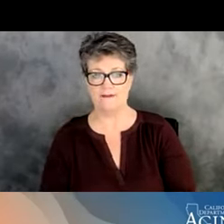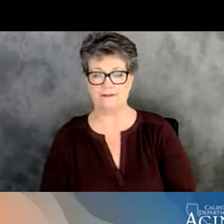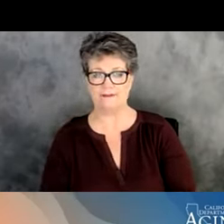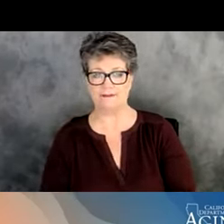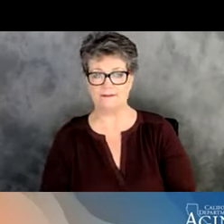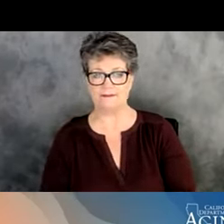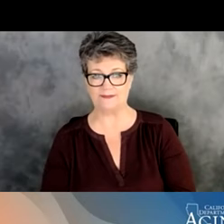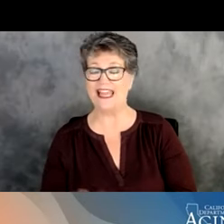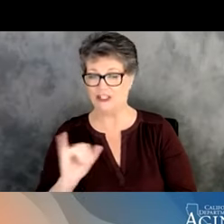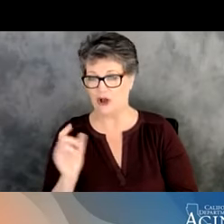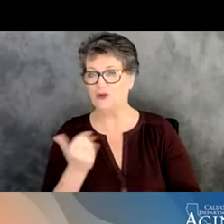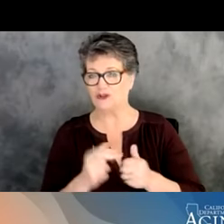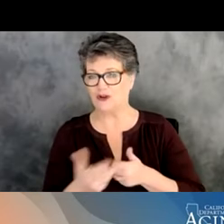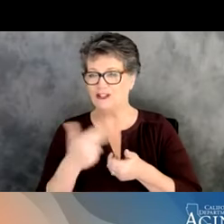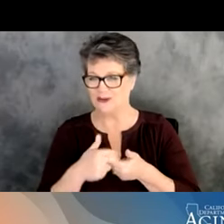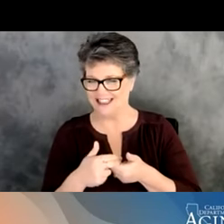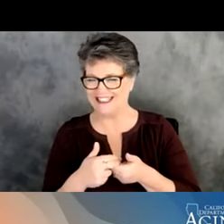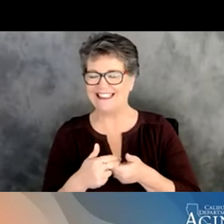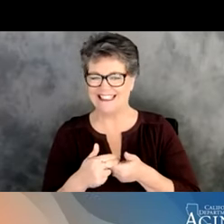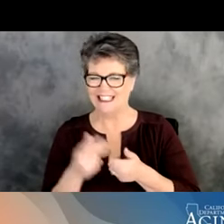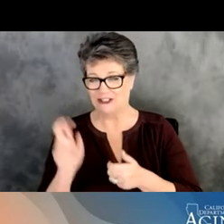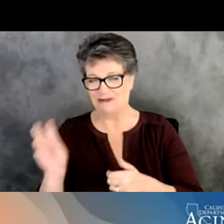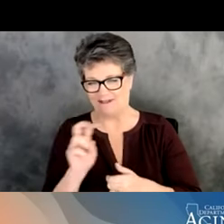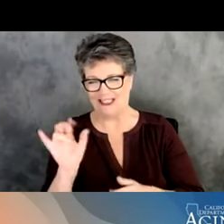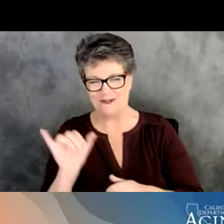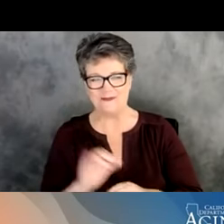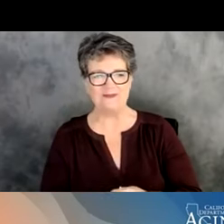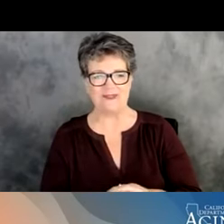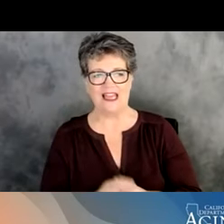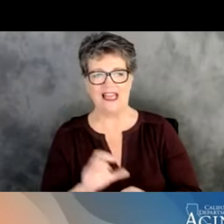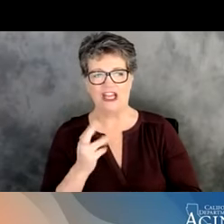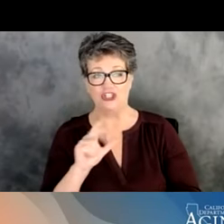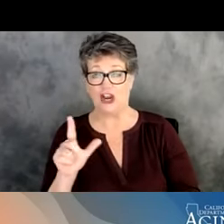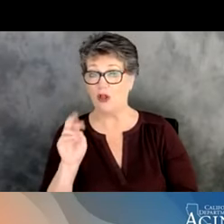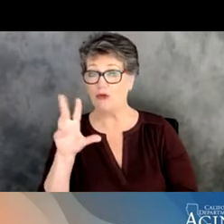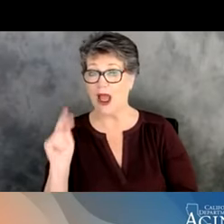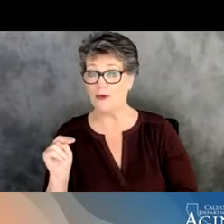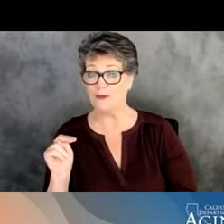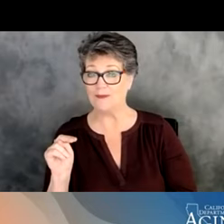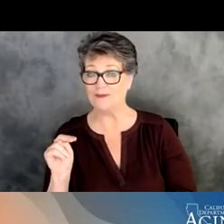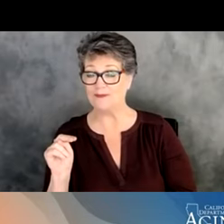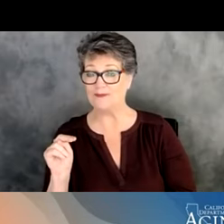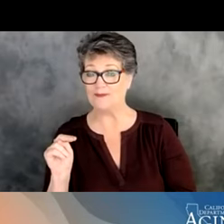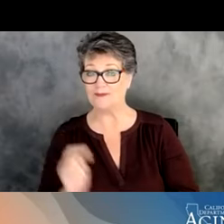is also going to try to join us as she is traveling later. Cheryl Brown.